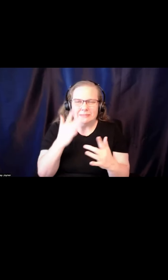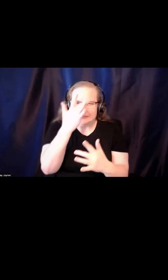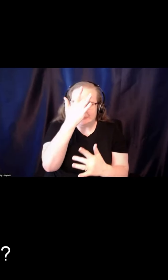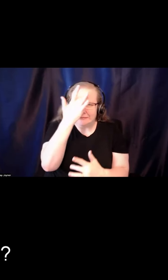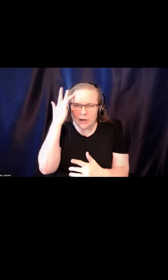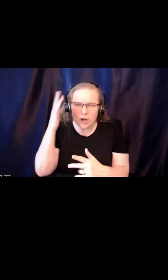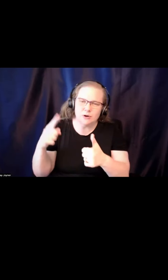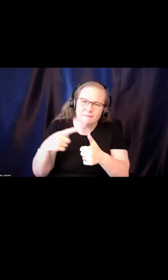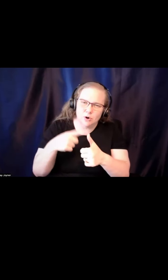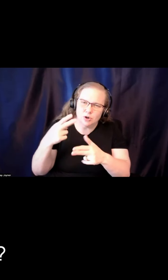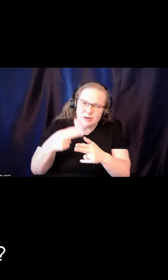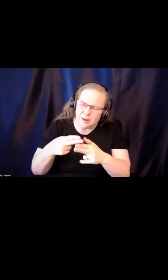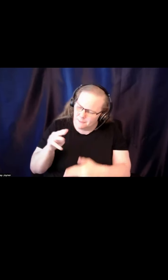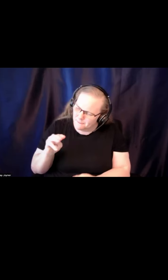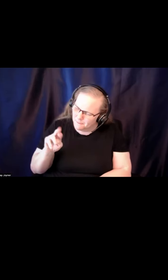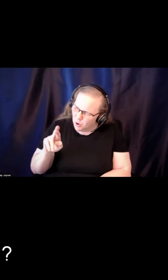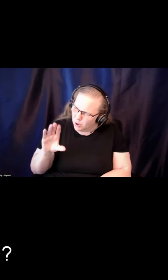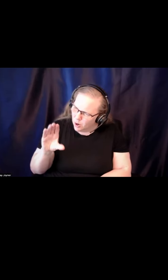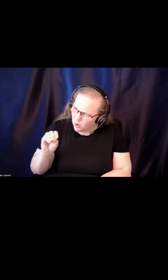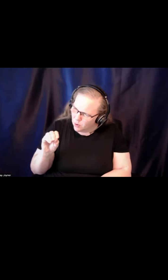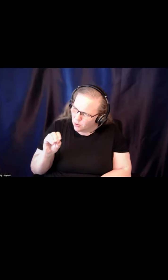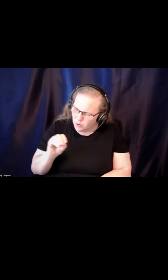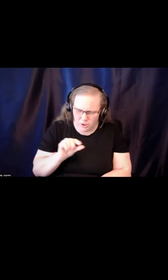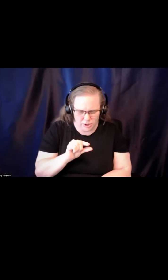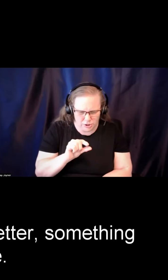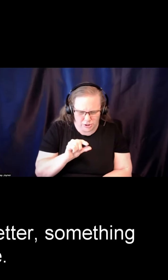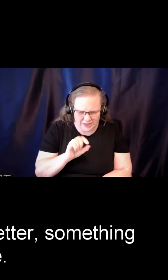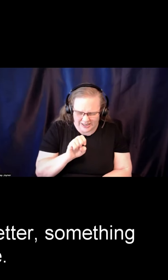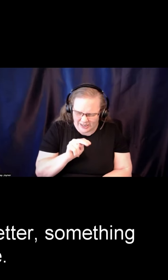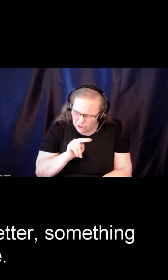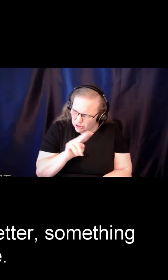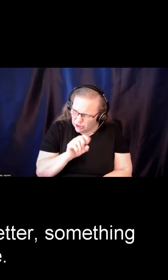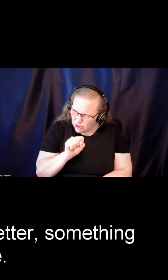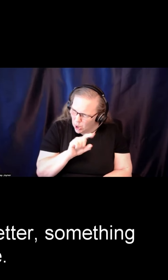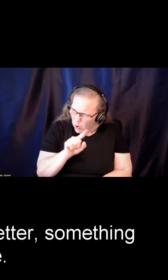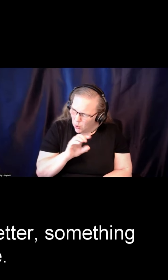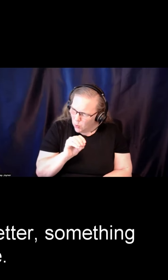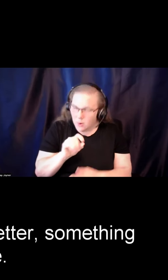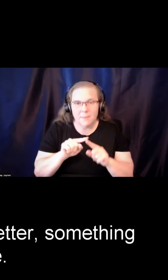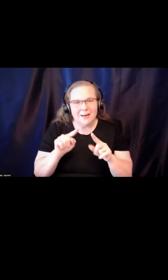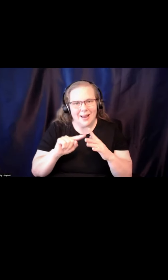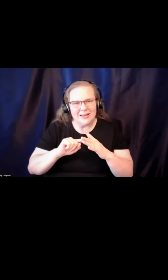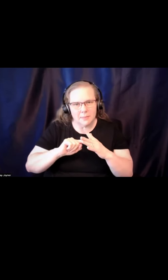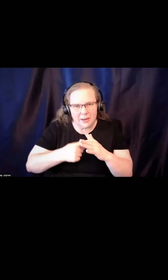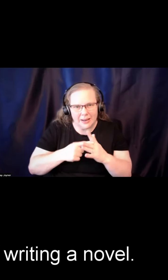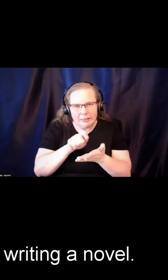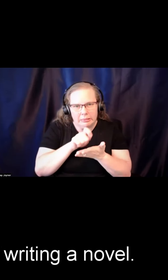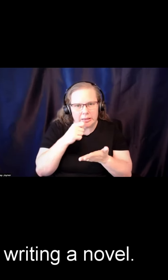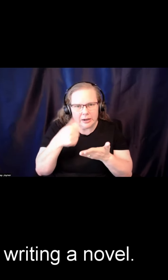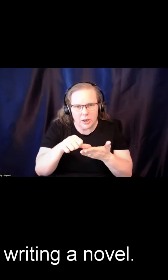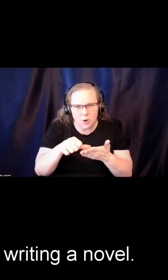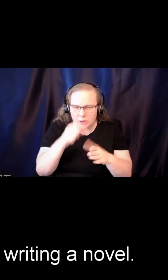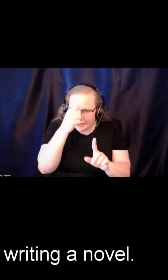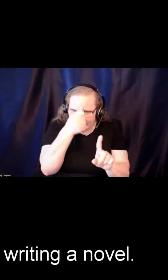name. Marco? Enzo? Gianni? But as I began this letter, something hit me. I